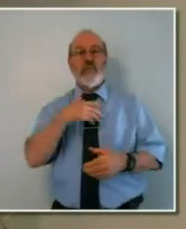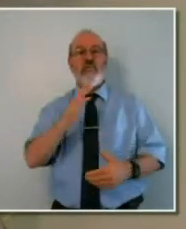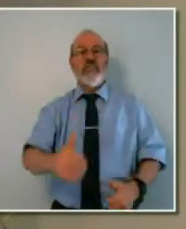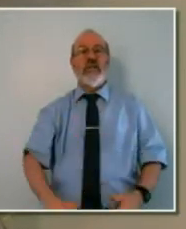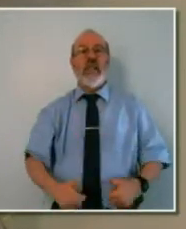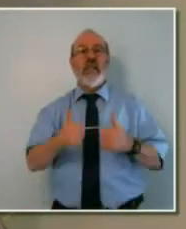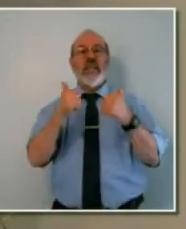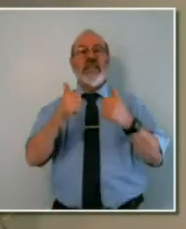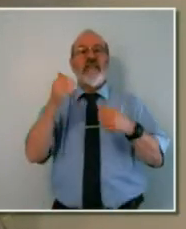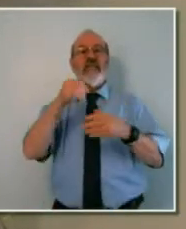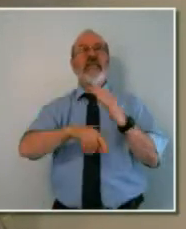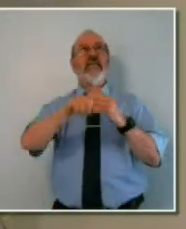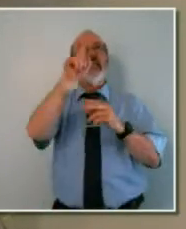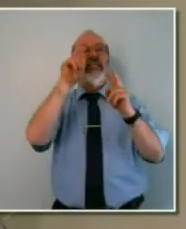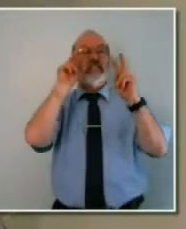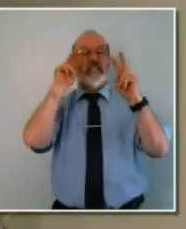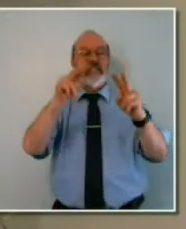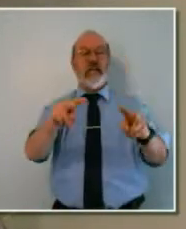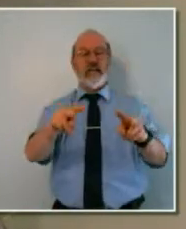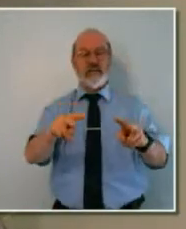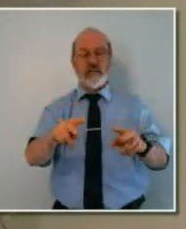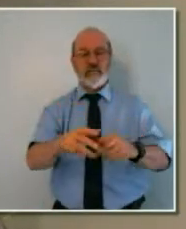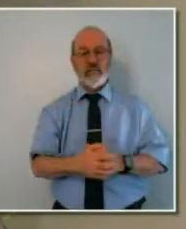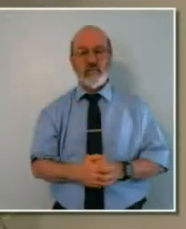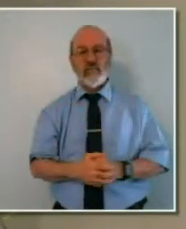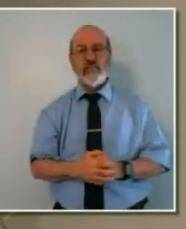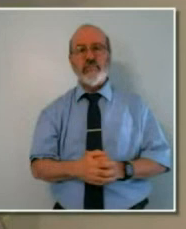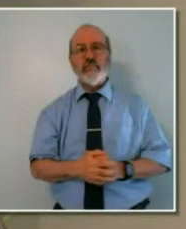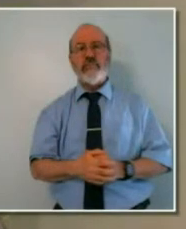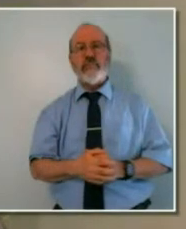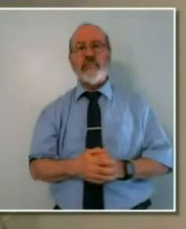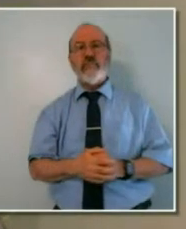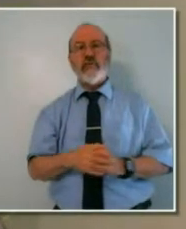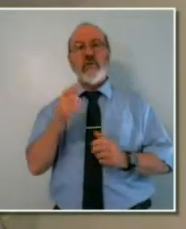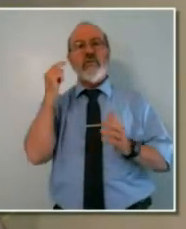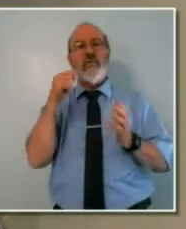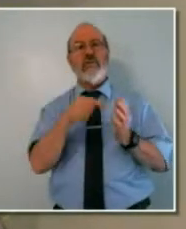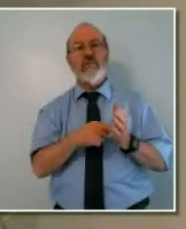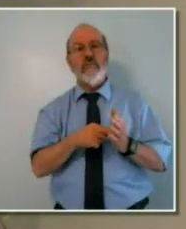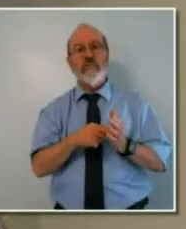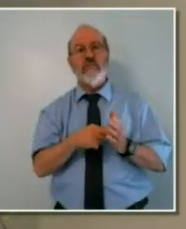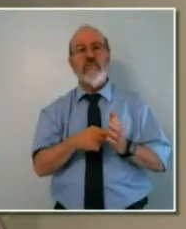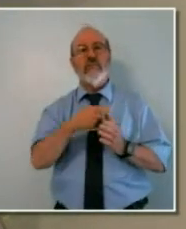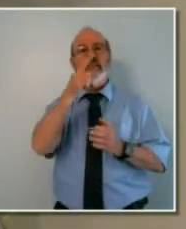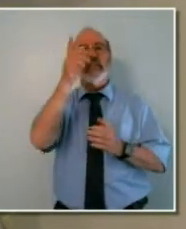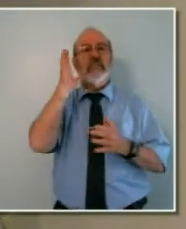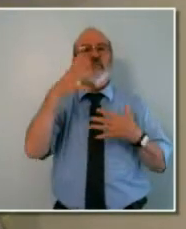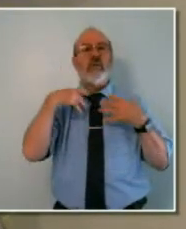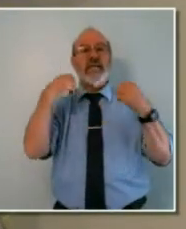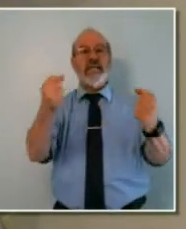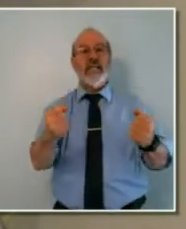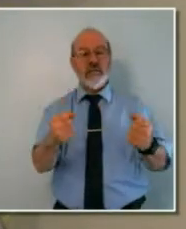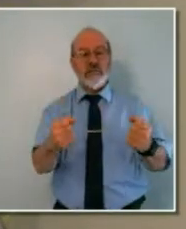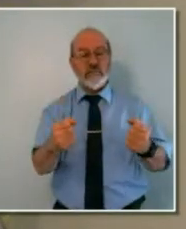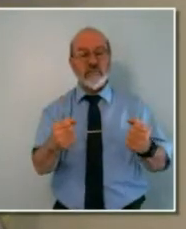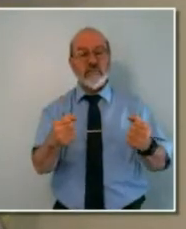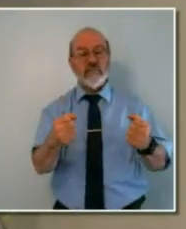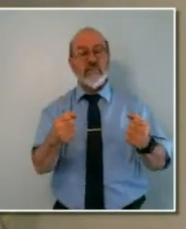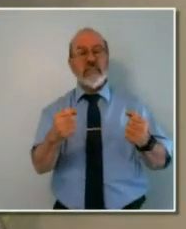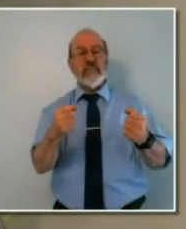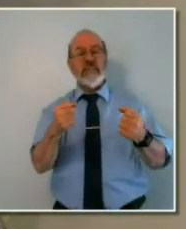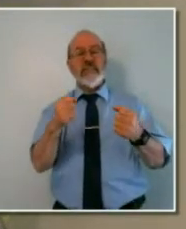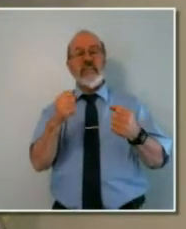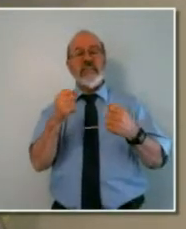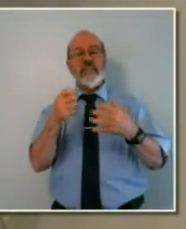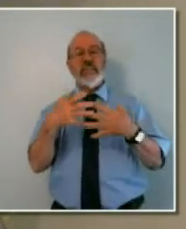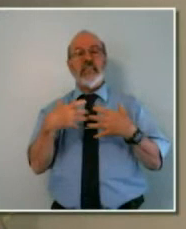in his sight. Now notice this. He will heal. He will bind.